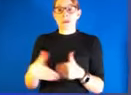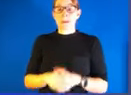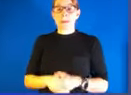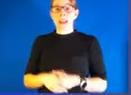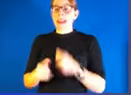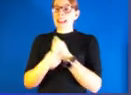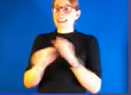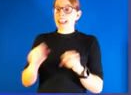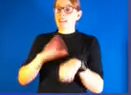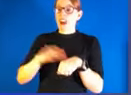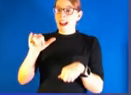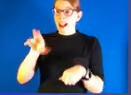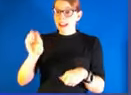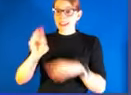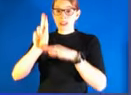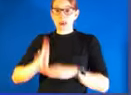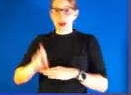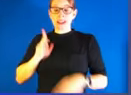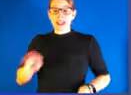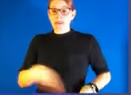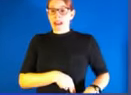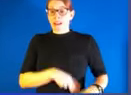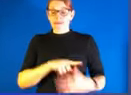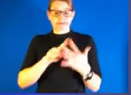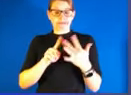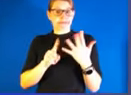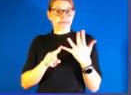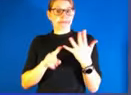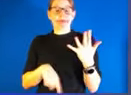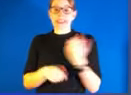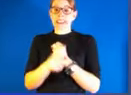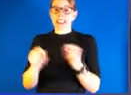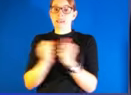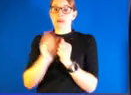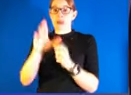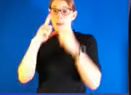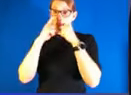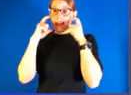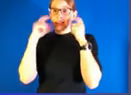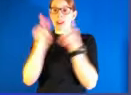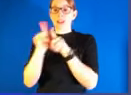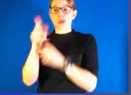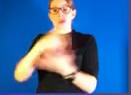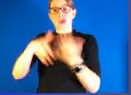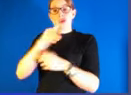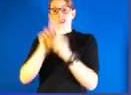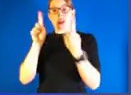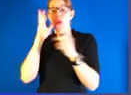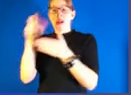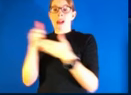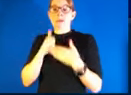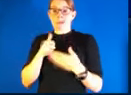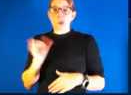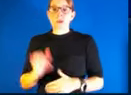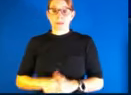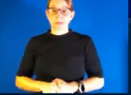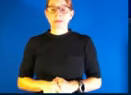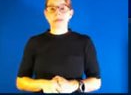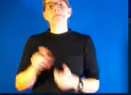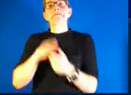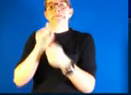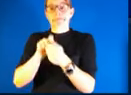wearing your seatbelt and doing all those things, just be safe with your masking and your distancing, and that will help us. And again, yeah, like exactly, that'll help